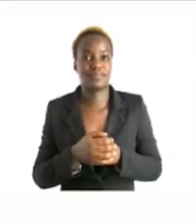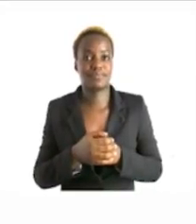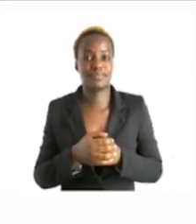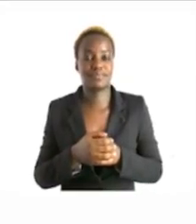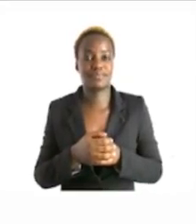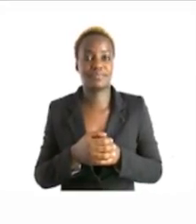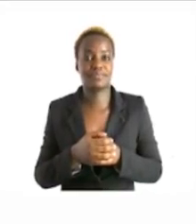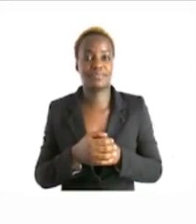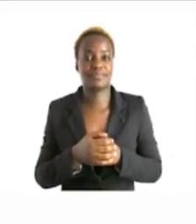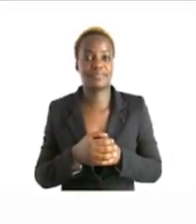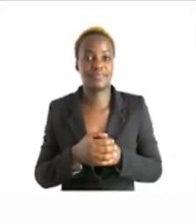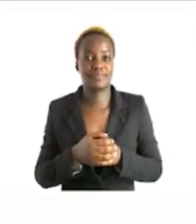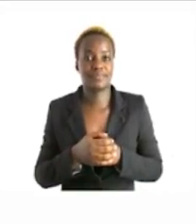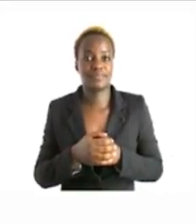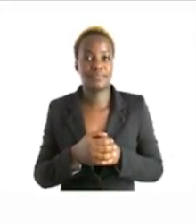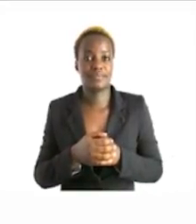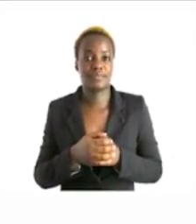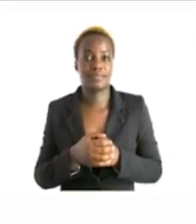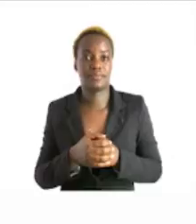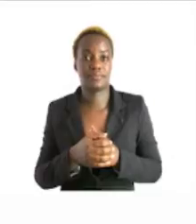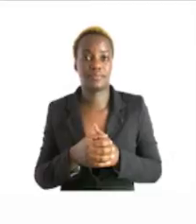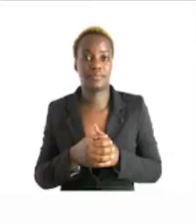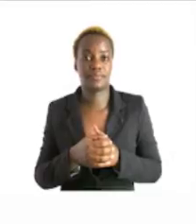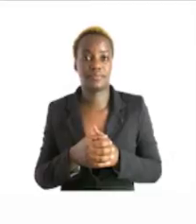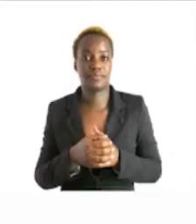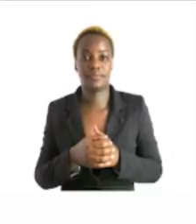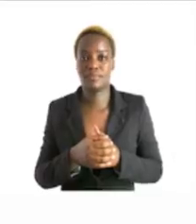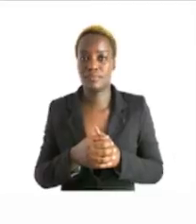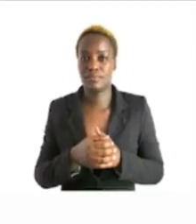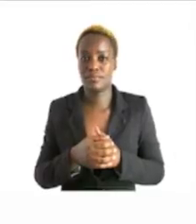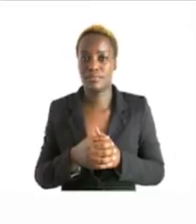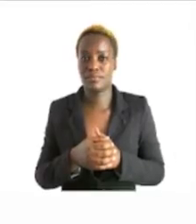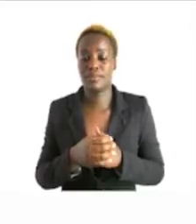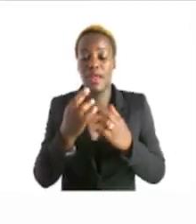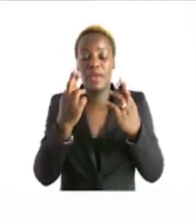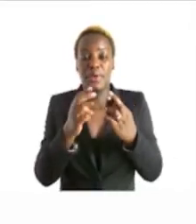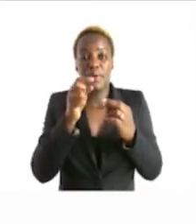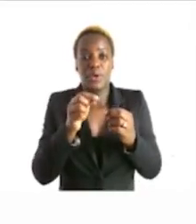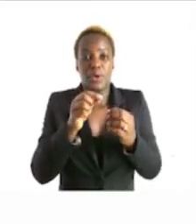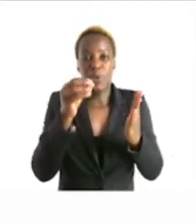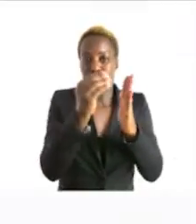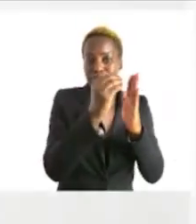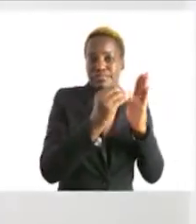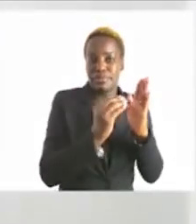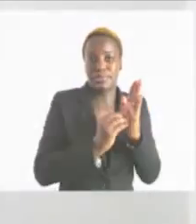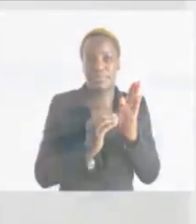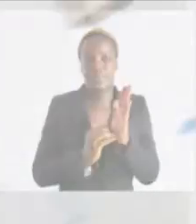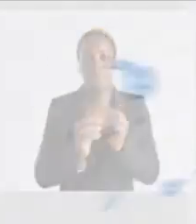choose from i would like it for you to do complete the activities on your own